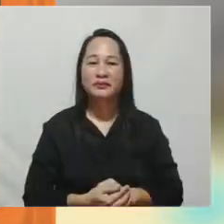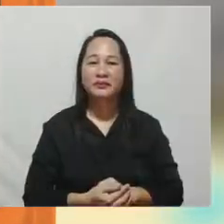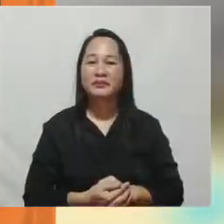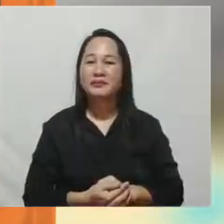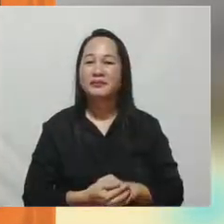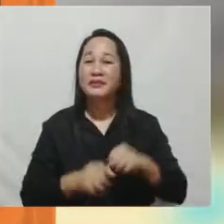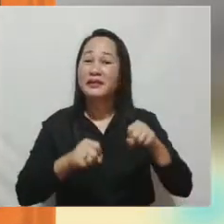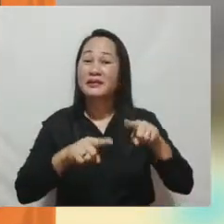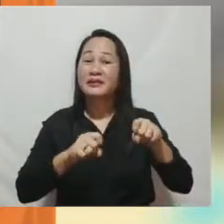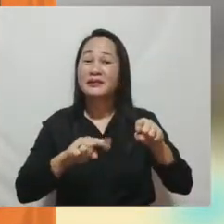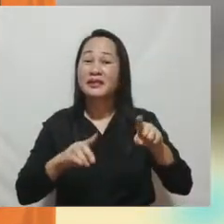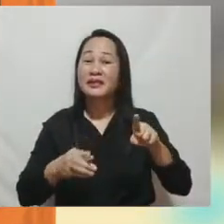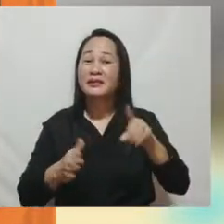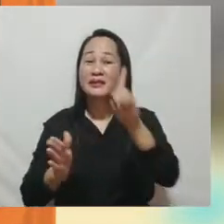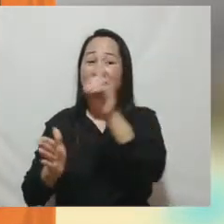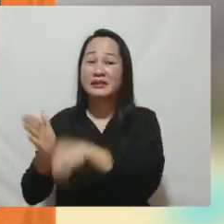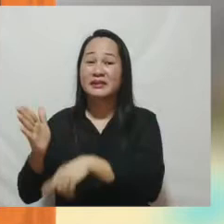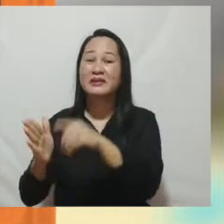Sail is correct.